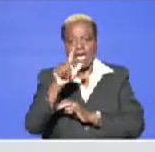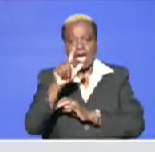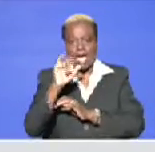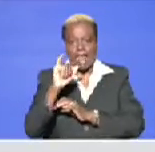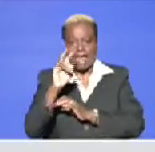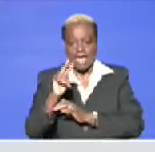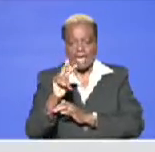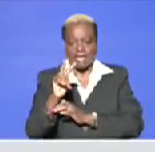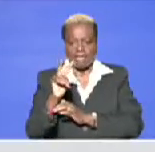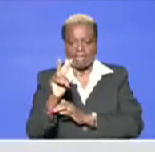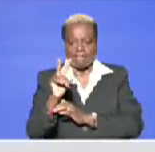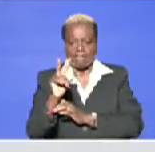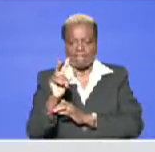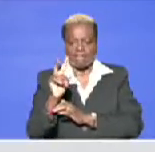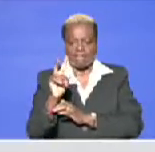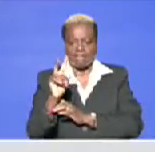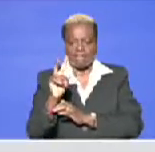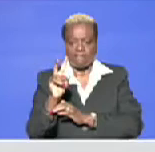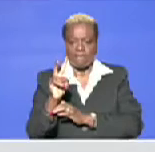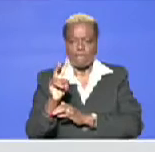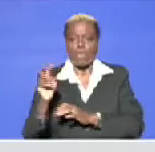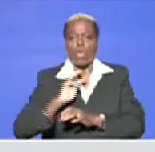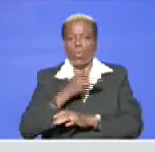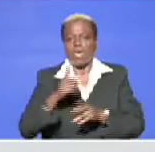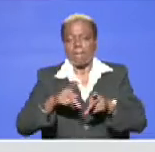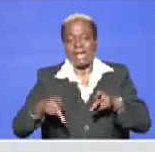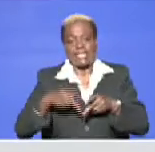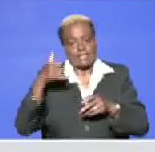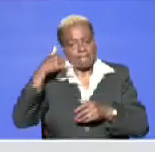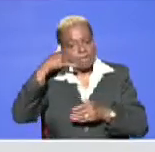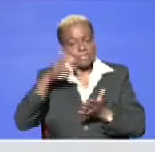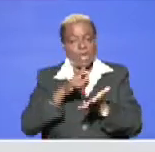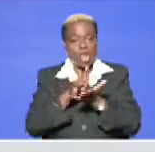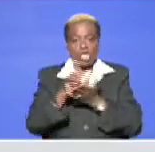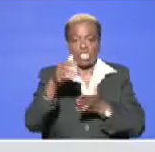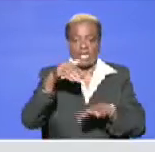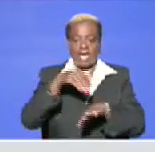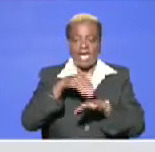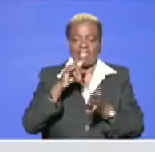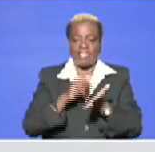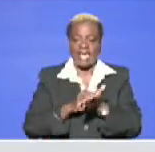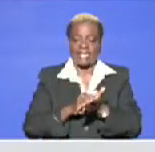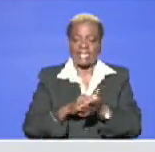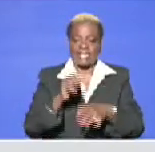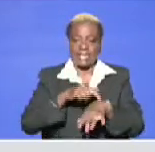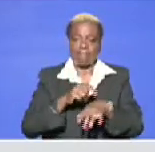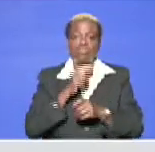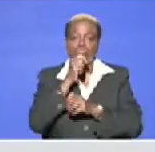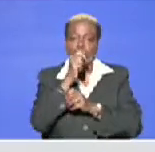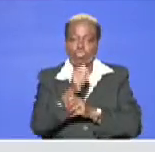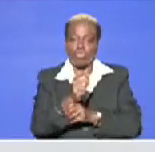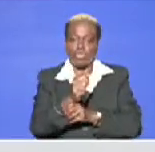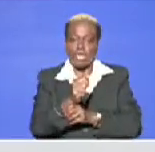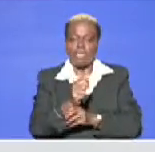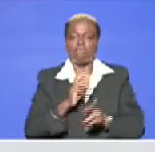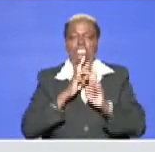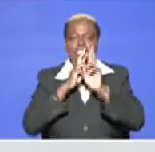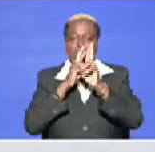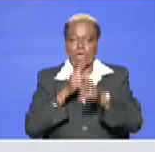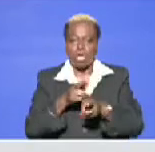could place the phones that we were launching by that time. And the truth is that the response has